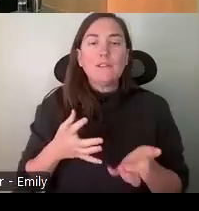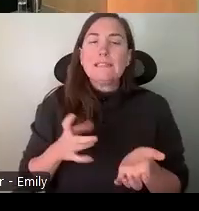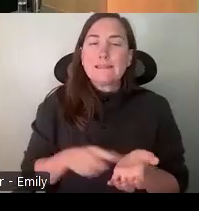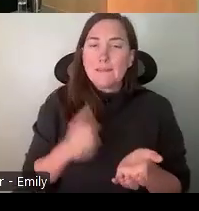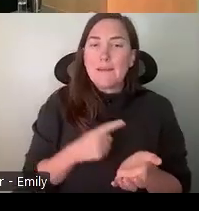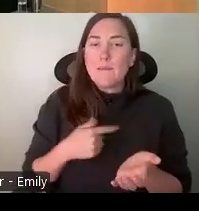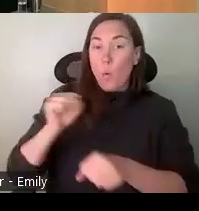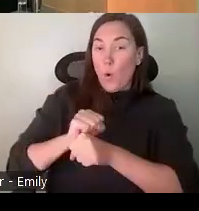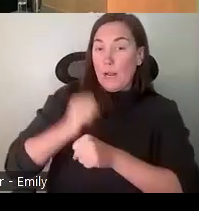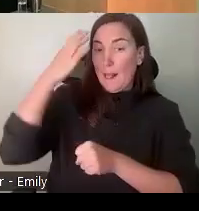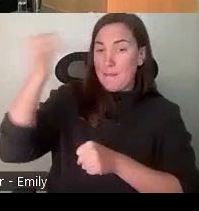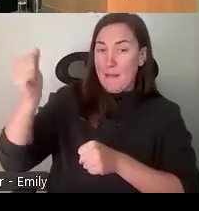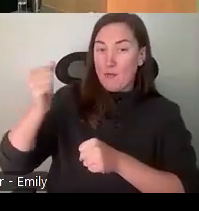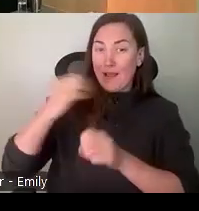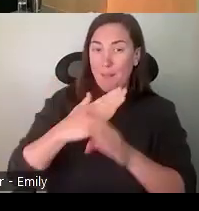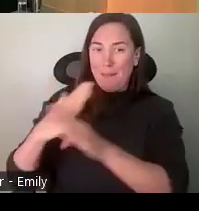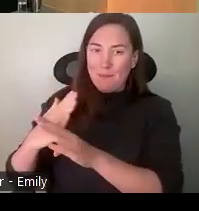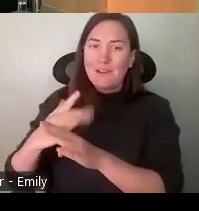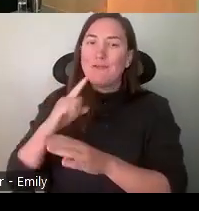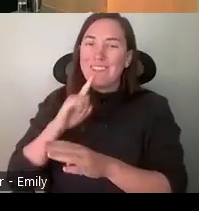working memory impairments.